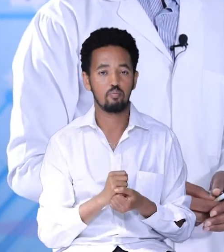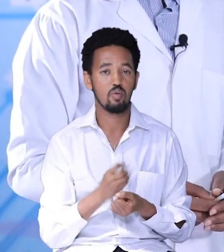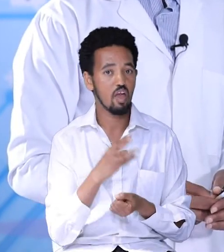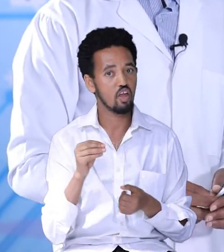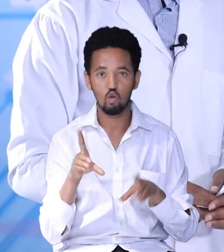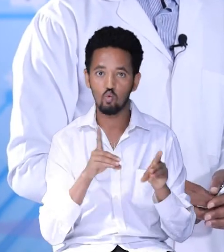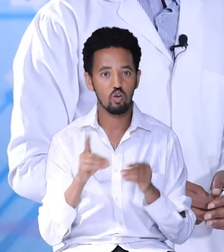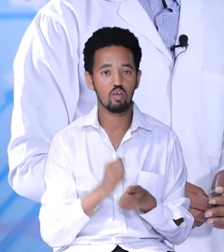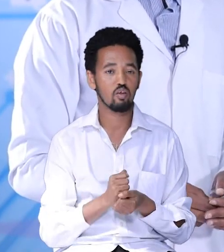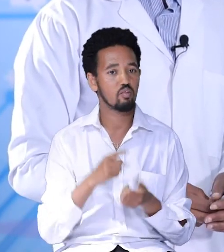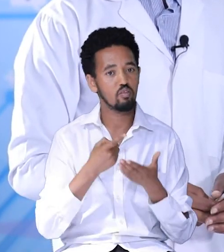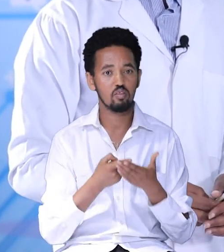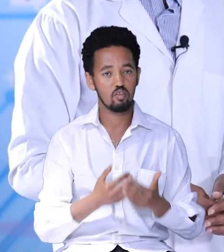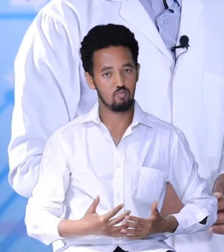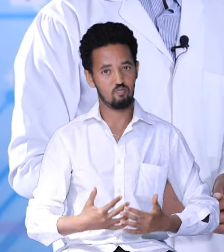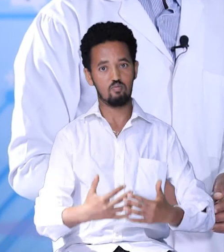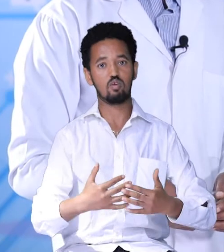and during their pregnancies.